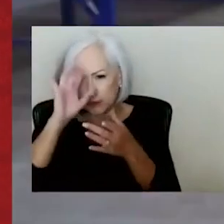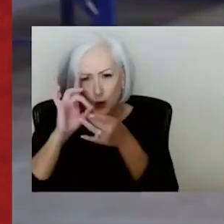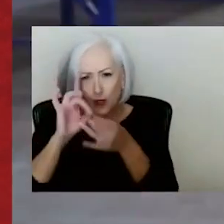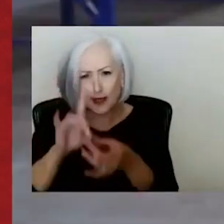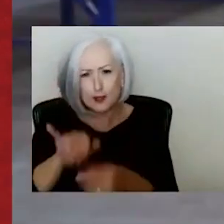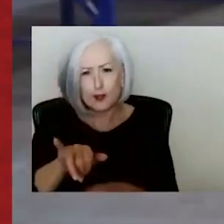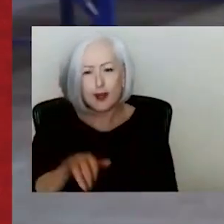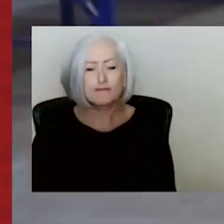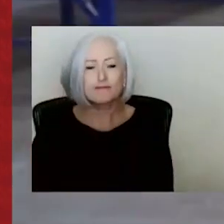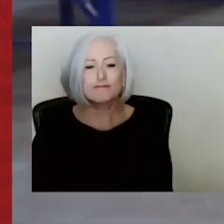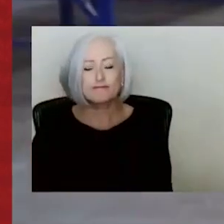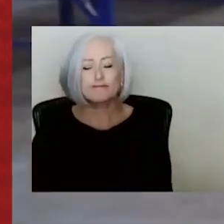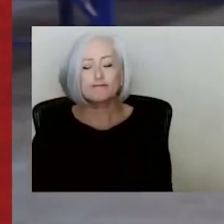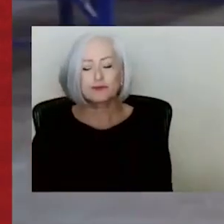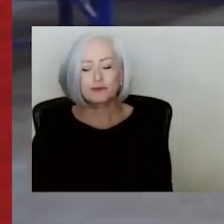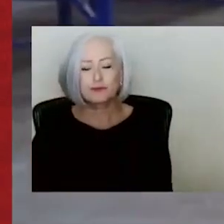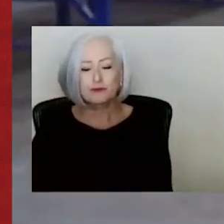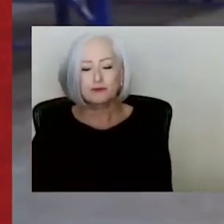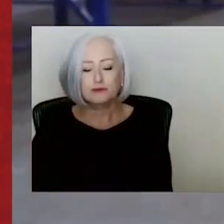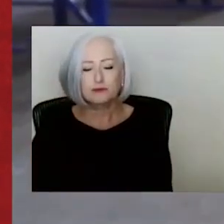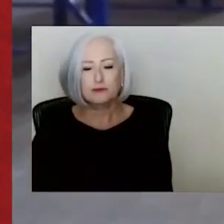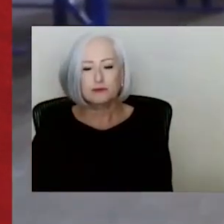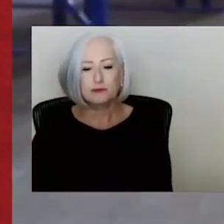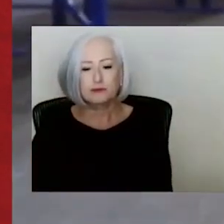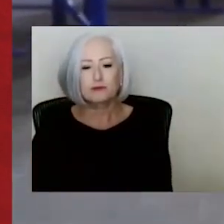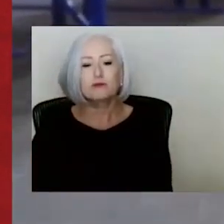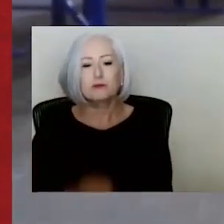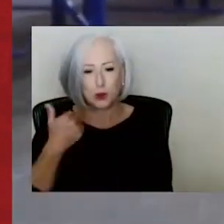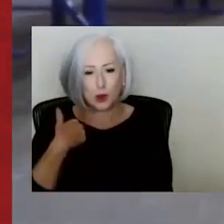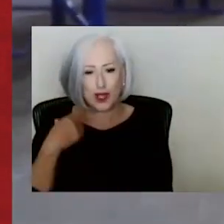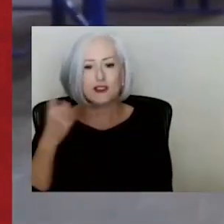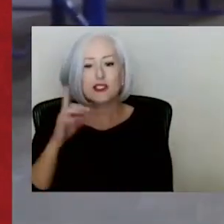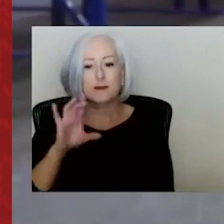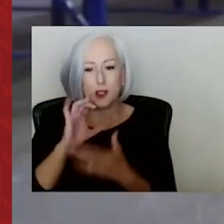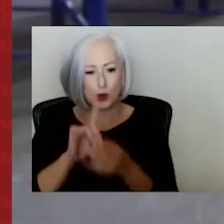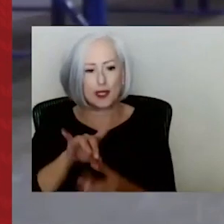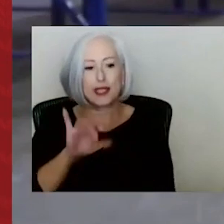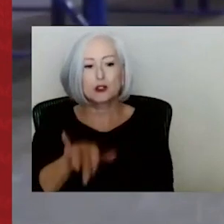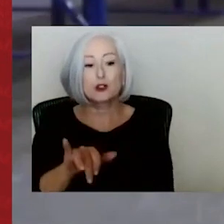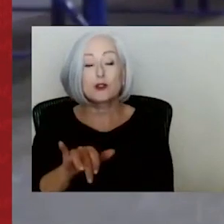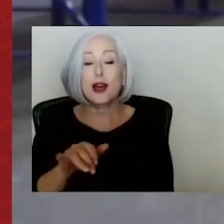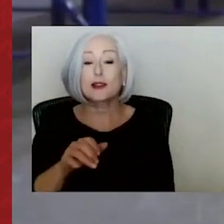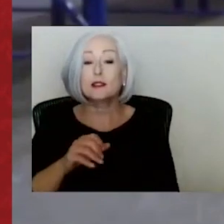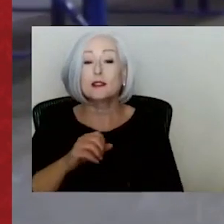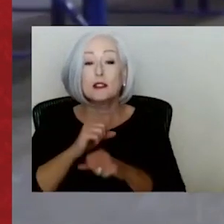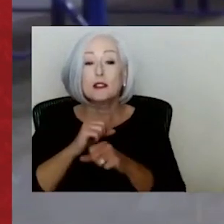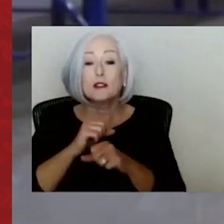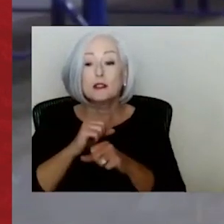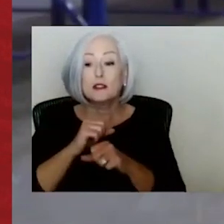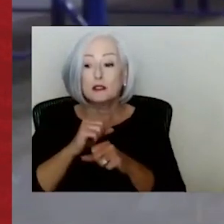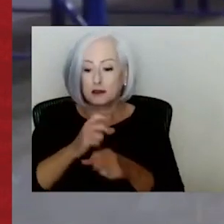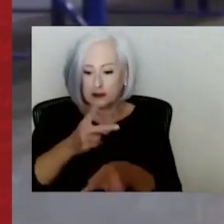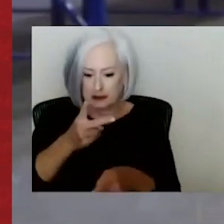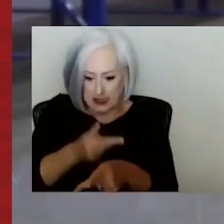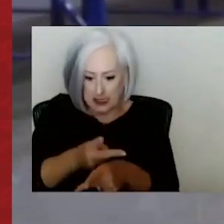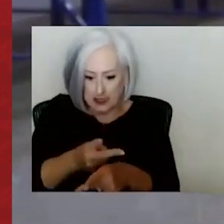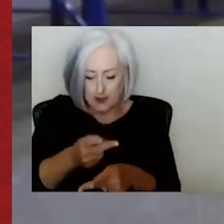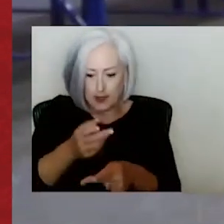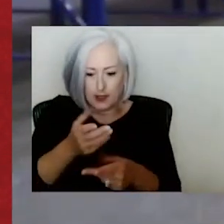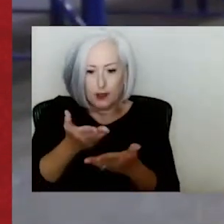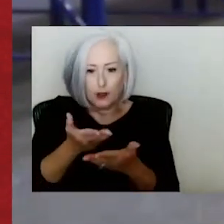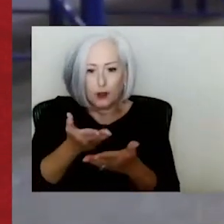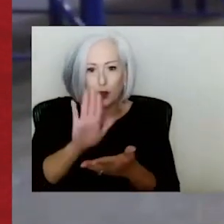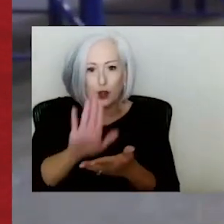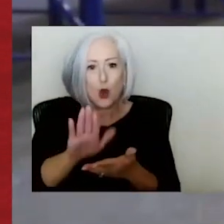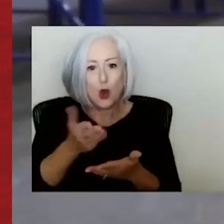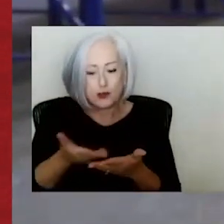There is very much a mindset that goes along with it. And, securing your supply chain is really elementary.